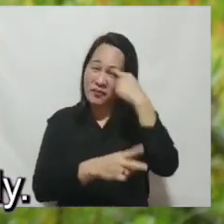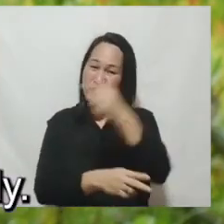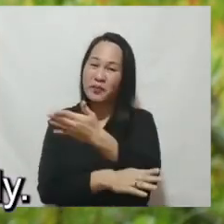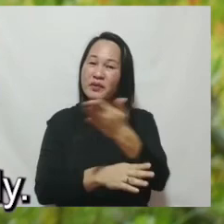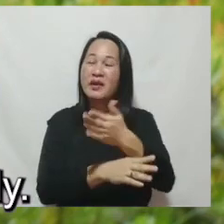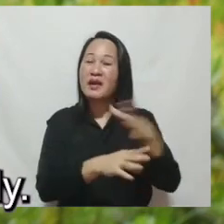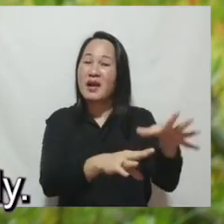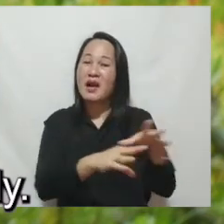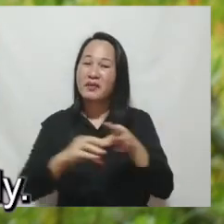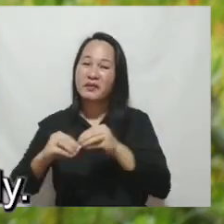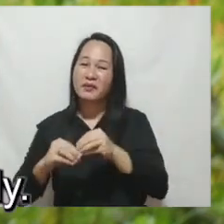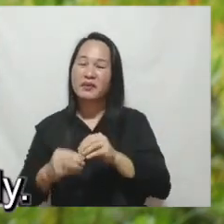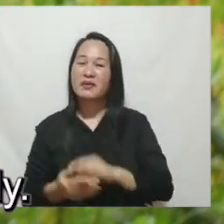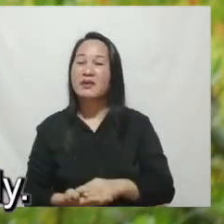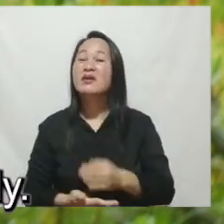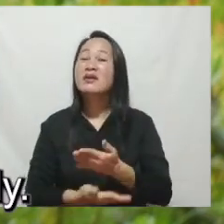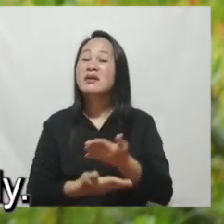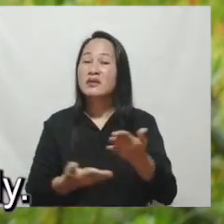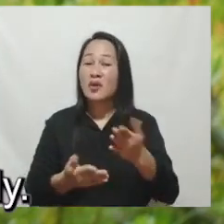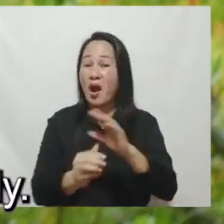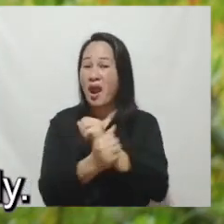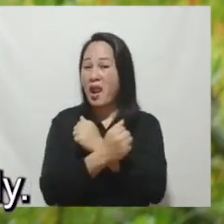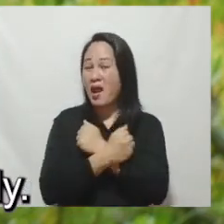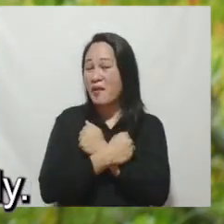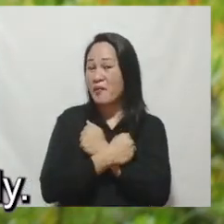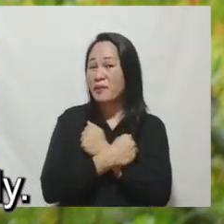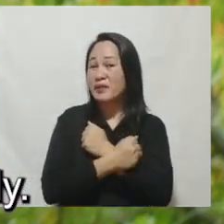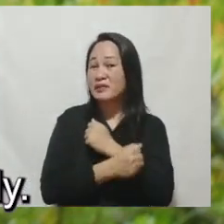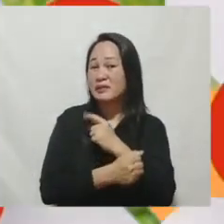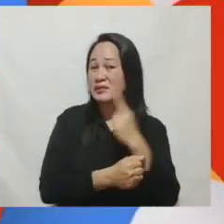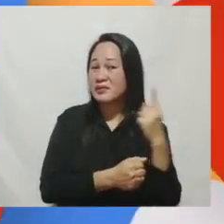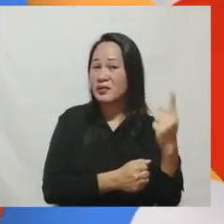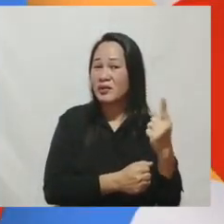someone who chose to make you part of his or her family.